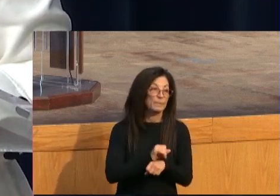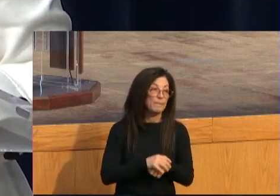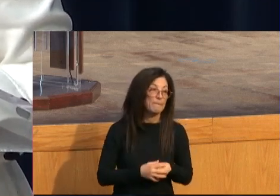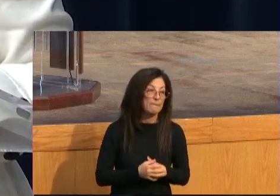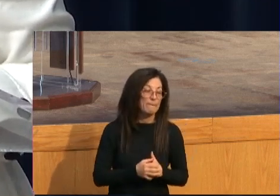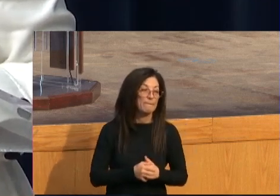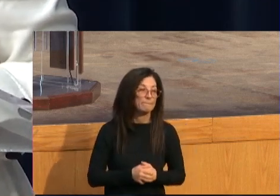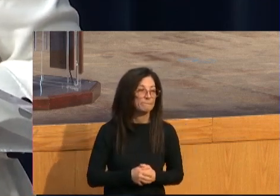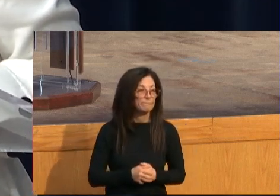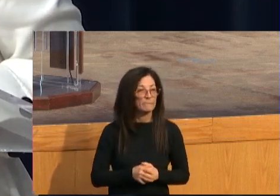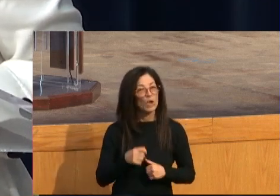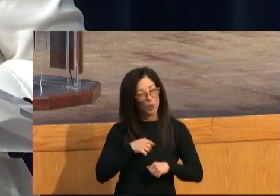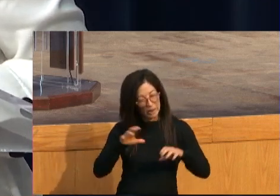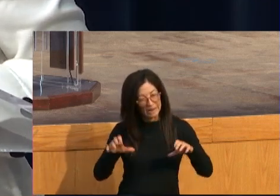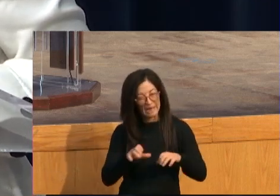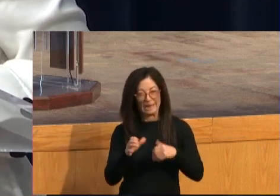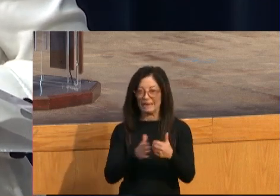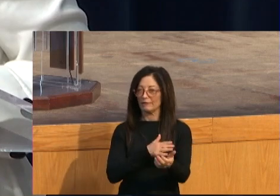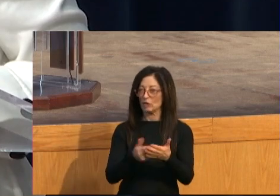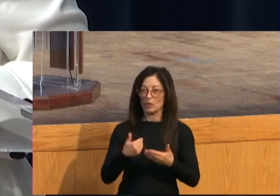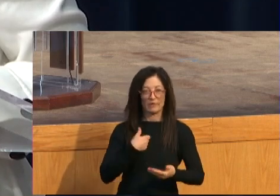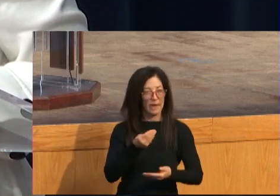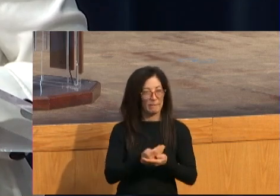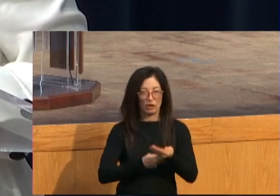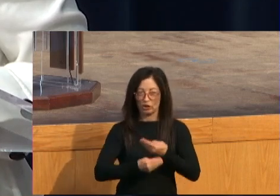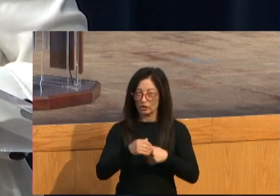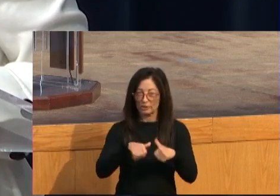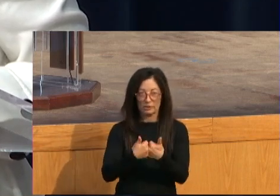And we've done it with budget challenges.